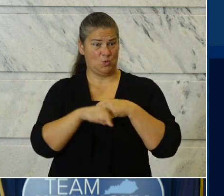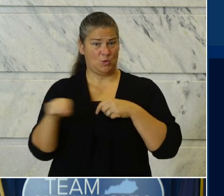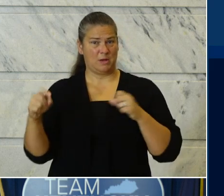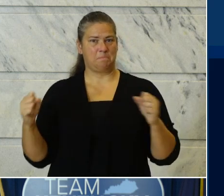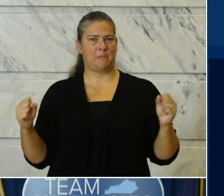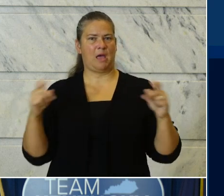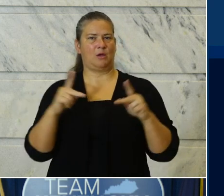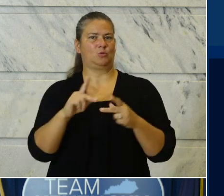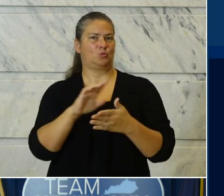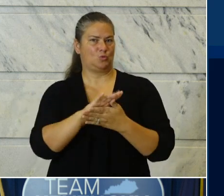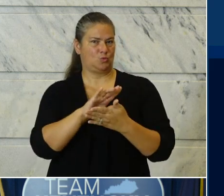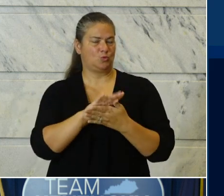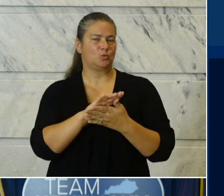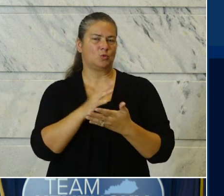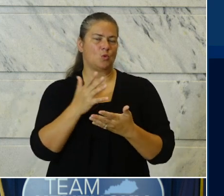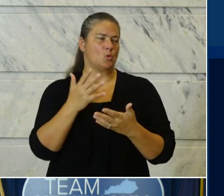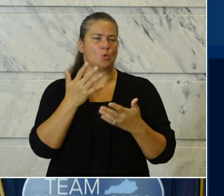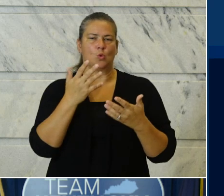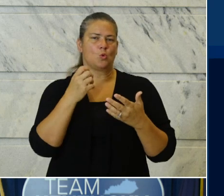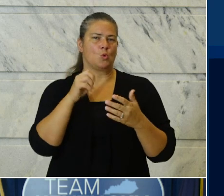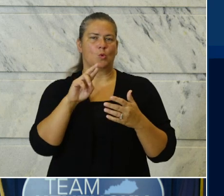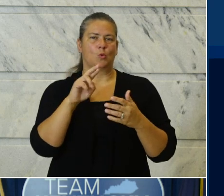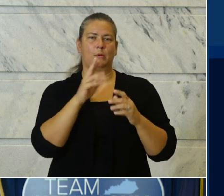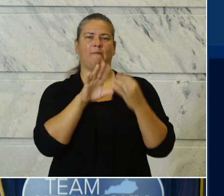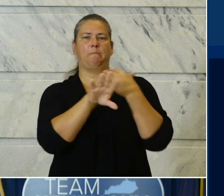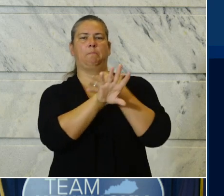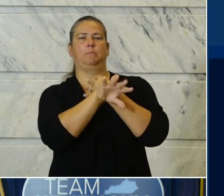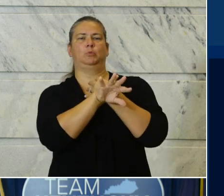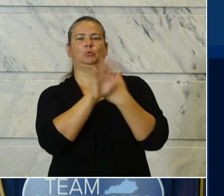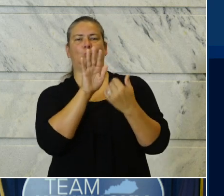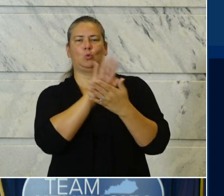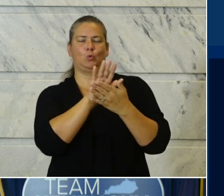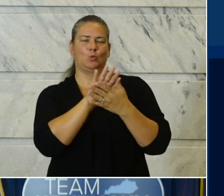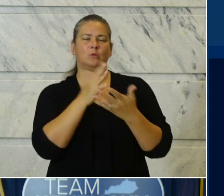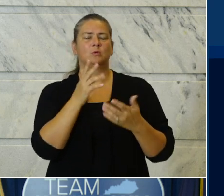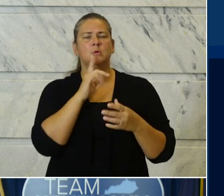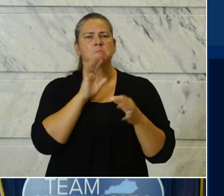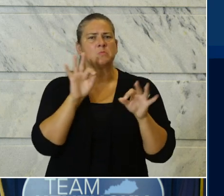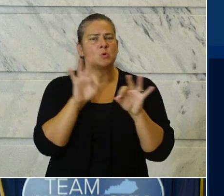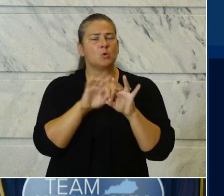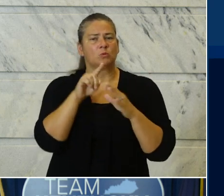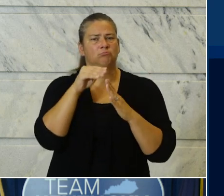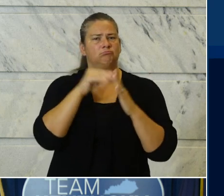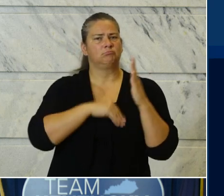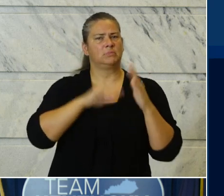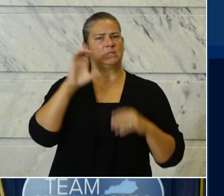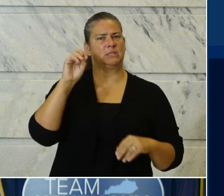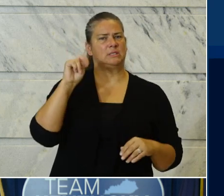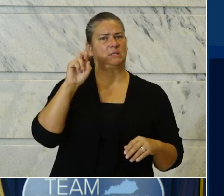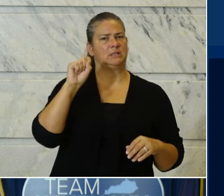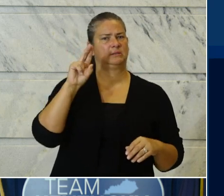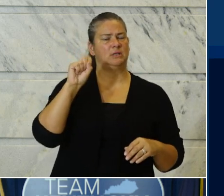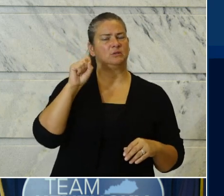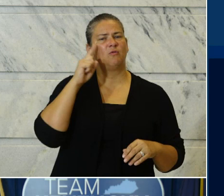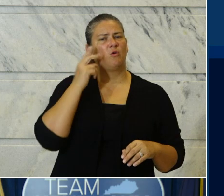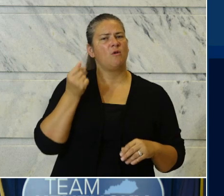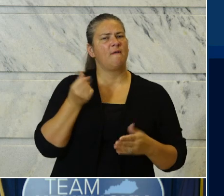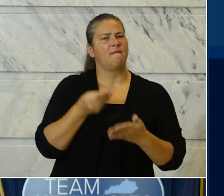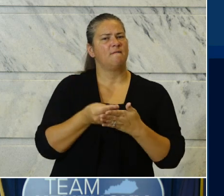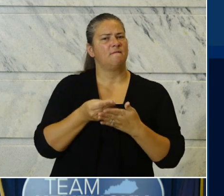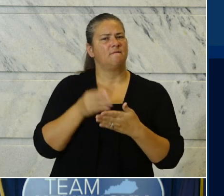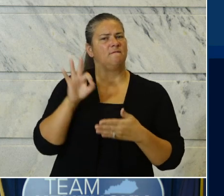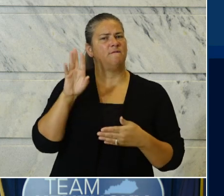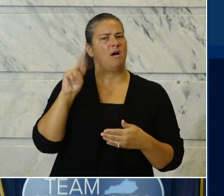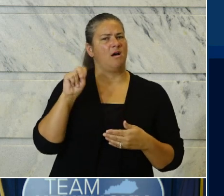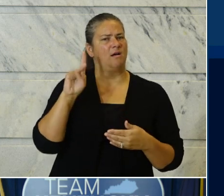fashion, and it's really important to remember that as we fill out the census, we are provided funding based on those census numbers, and one of the